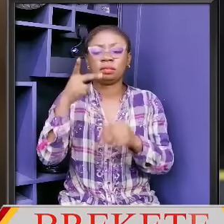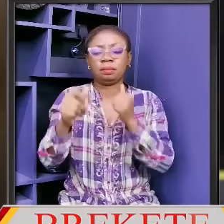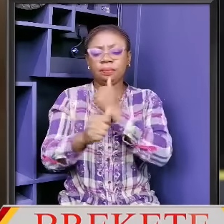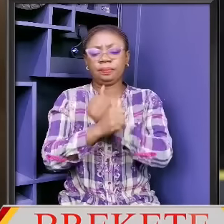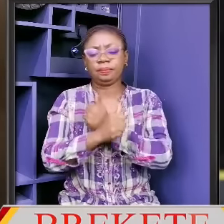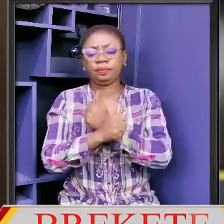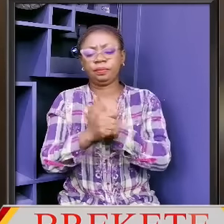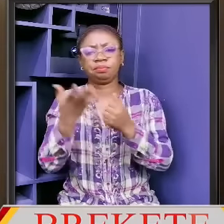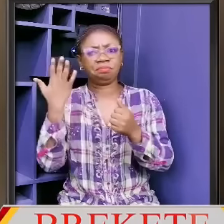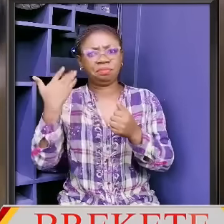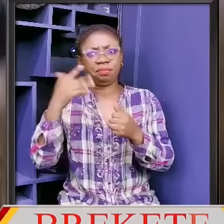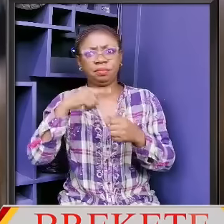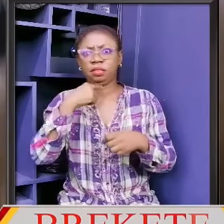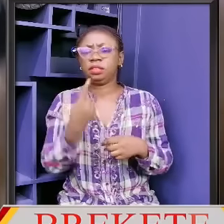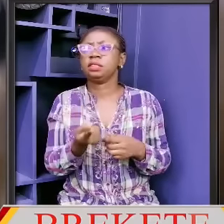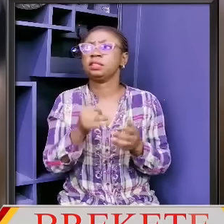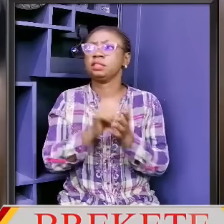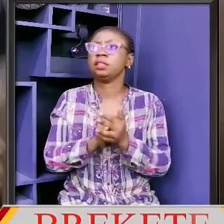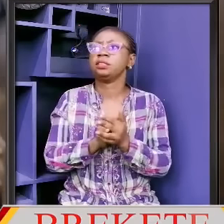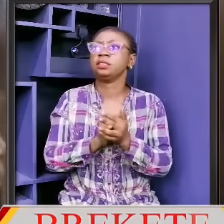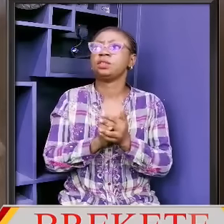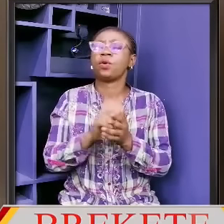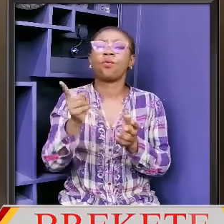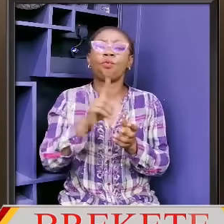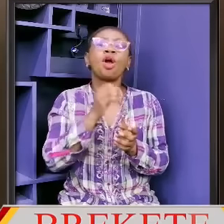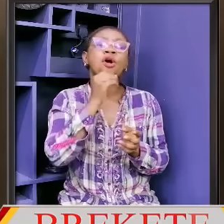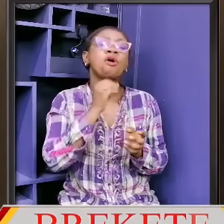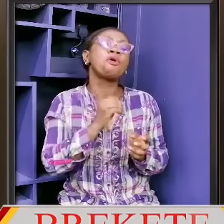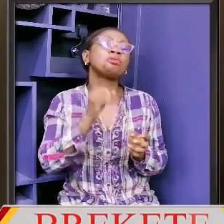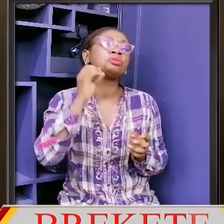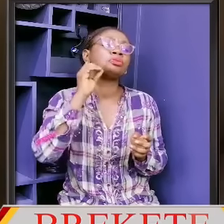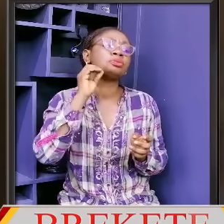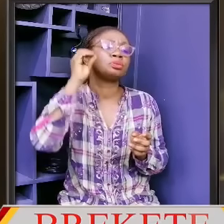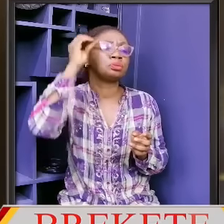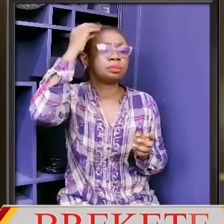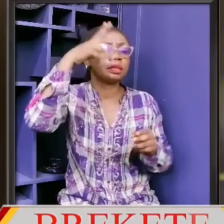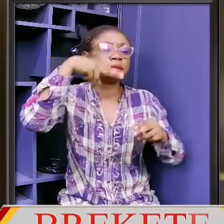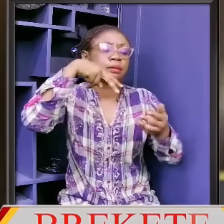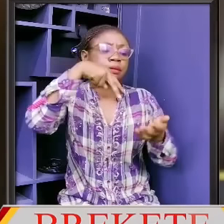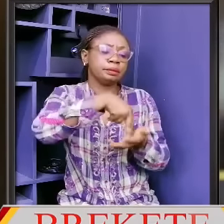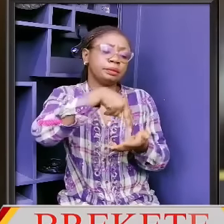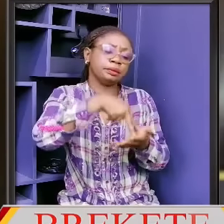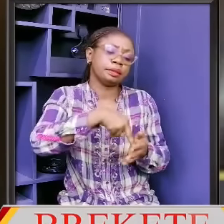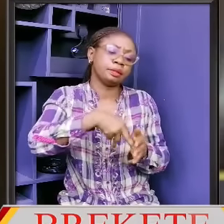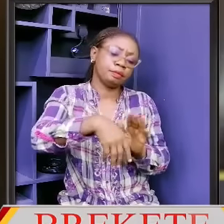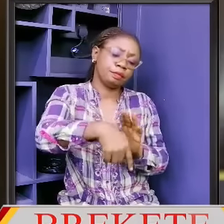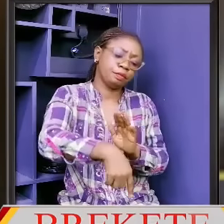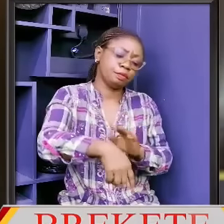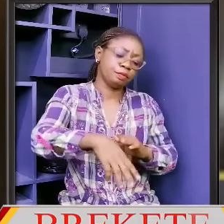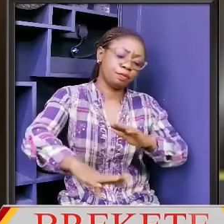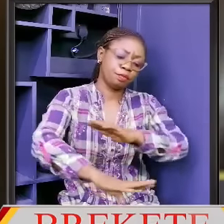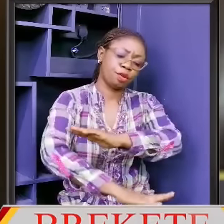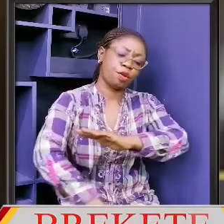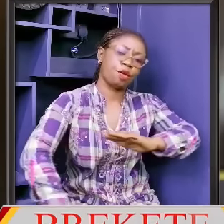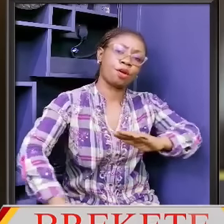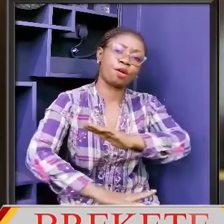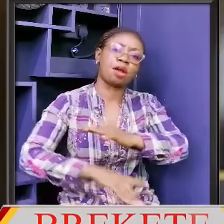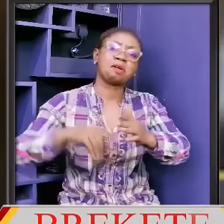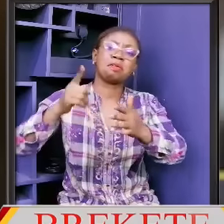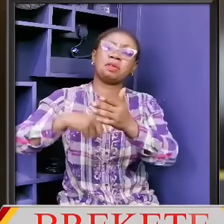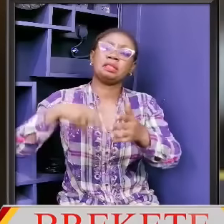say, where the old man sit down on top of ground, see what he